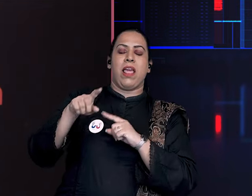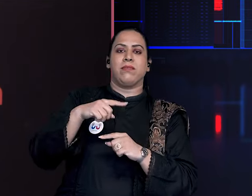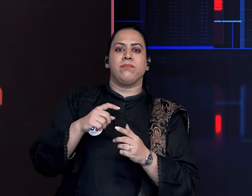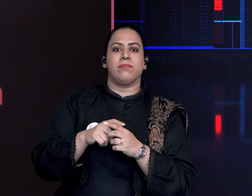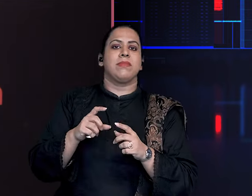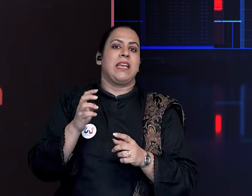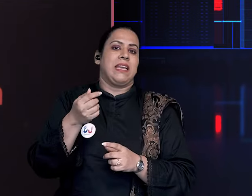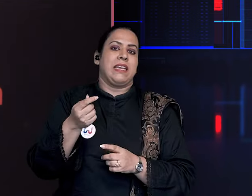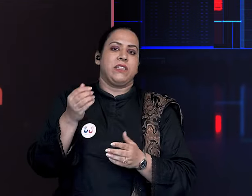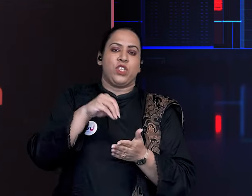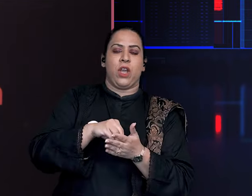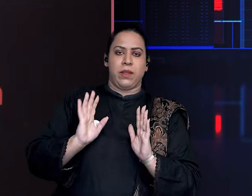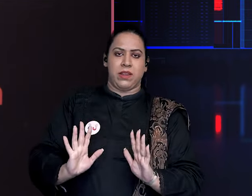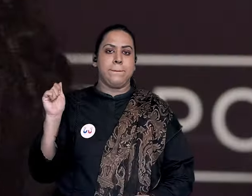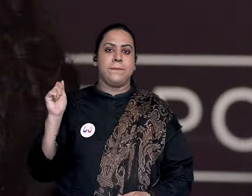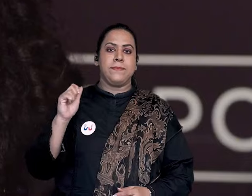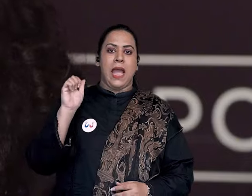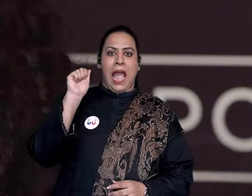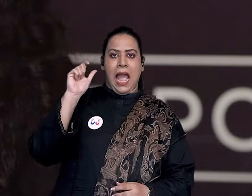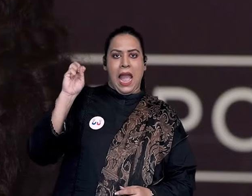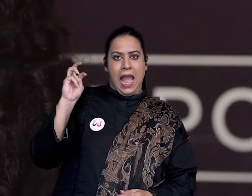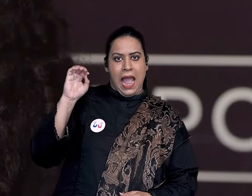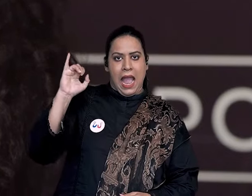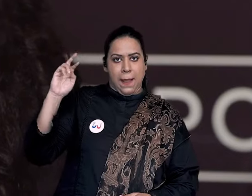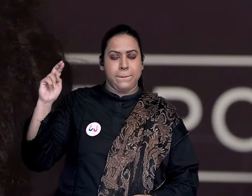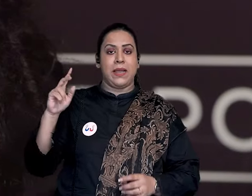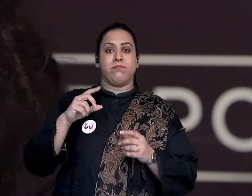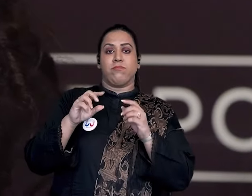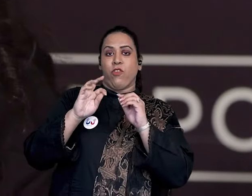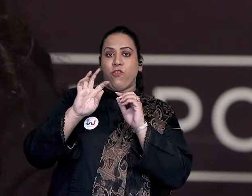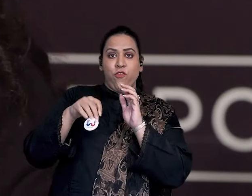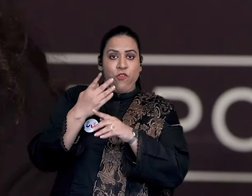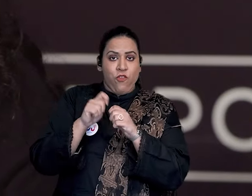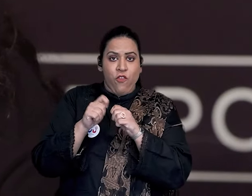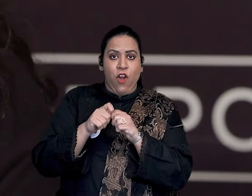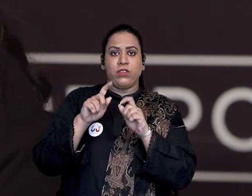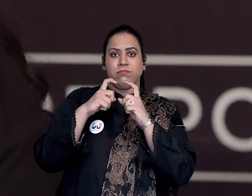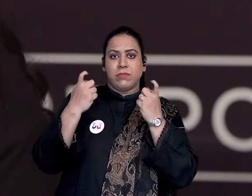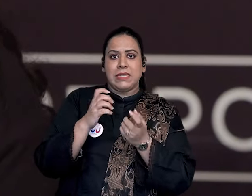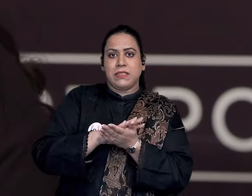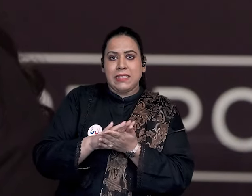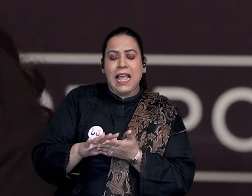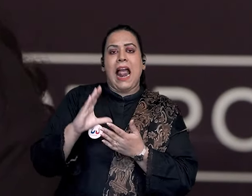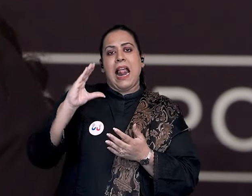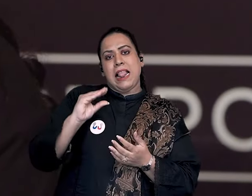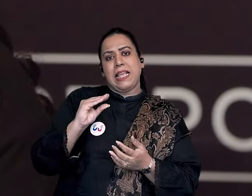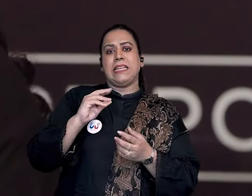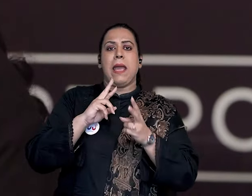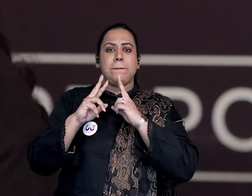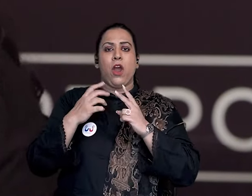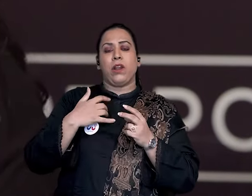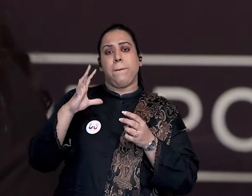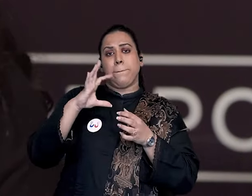the future of what we did. For the first time in Pakistan, the artists and writers and filmmakers have